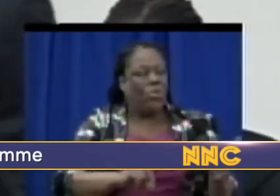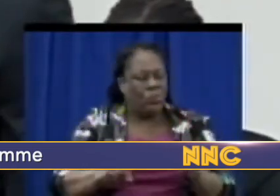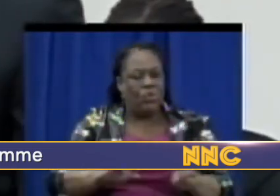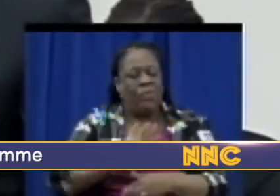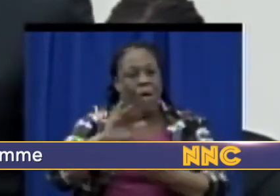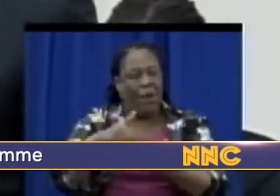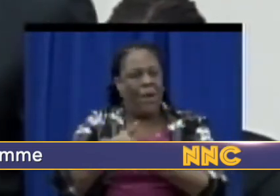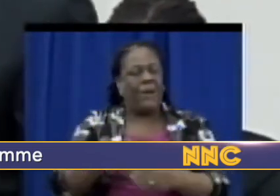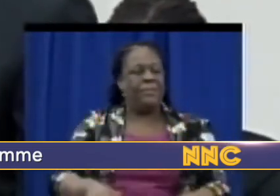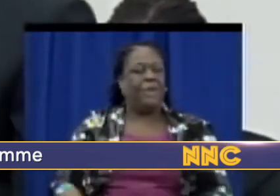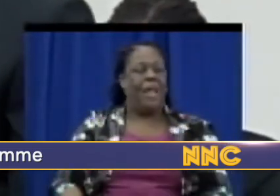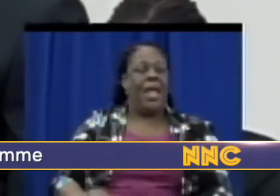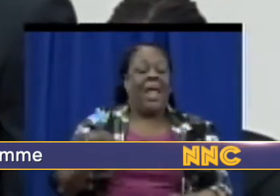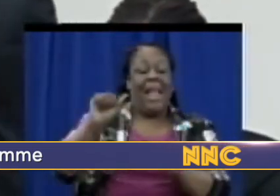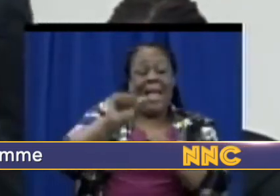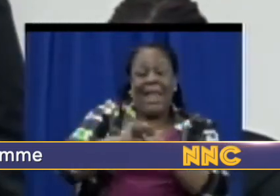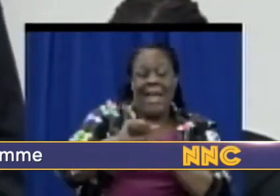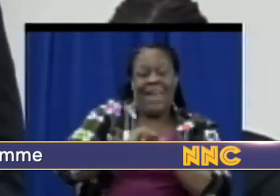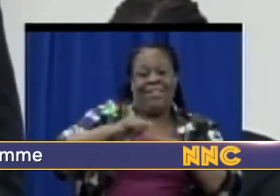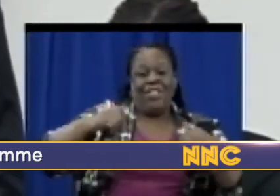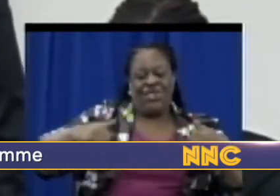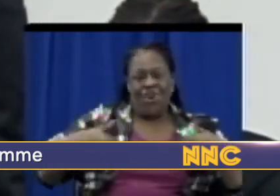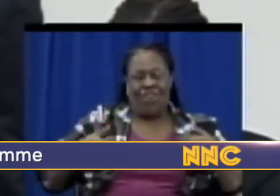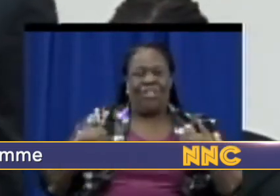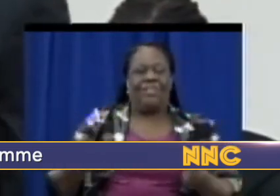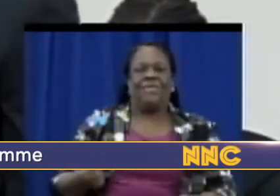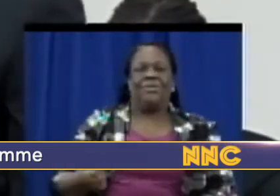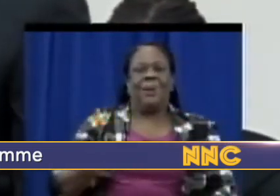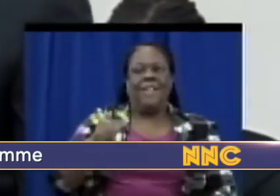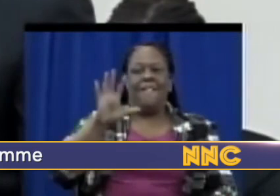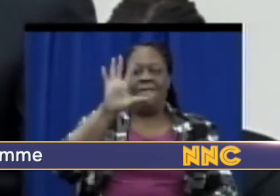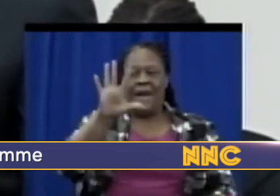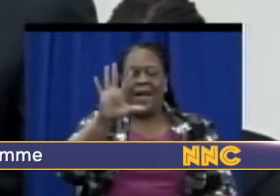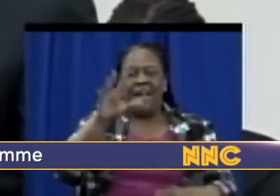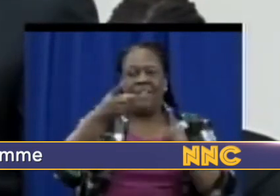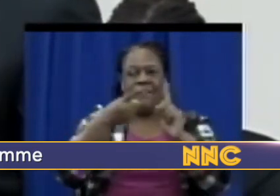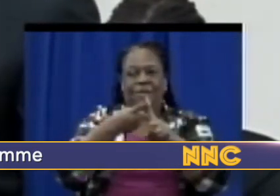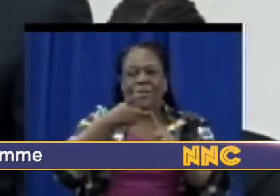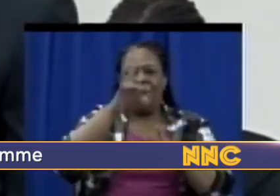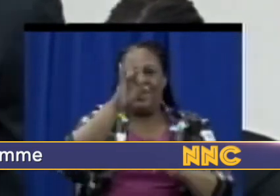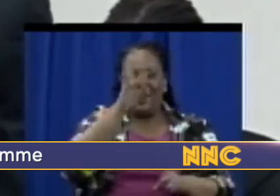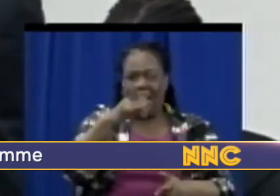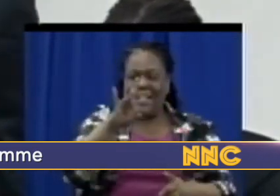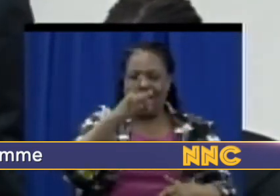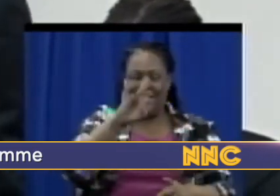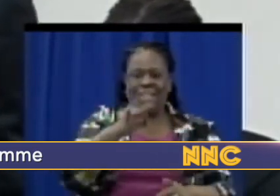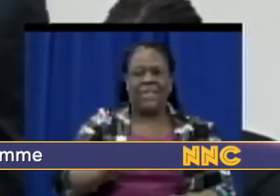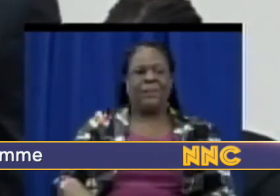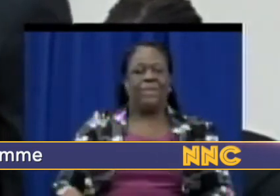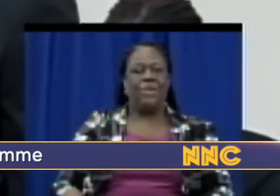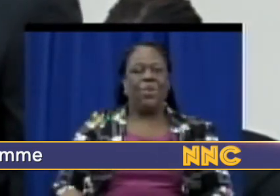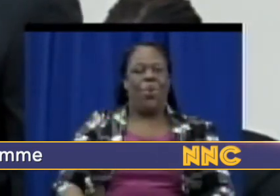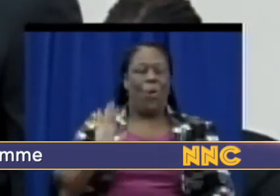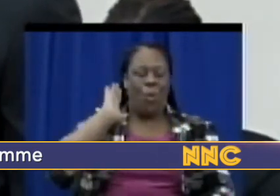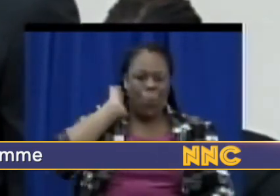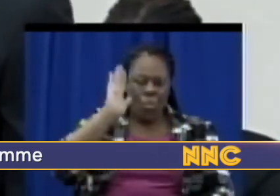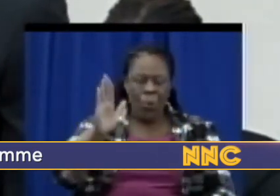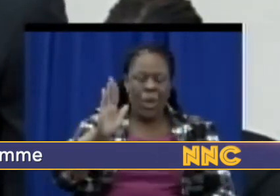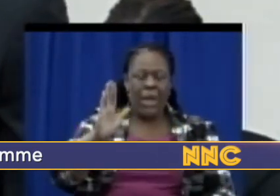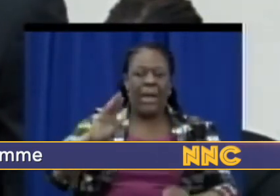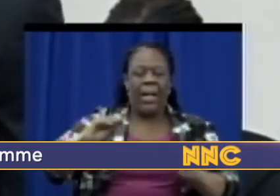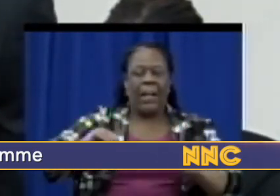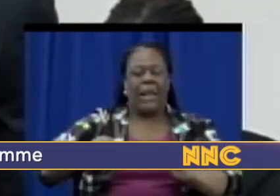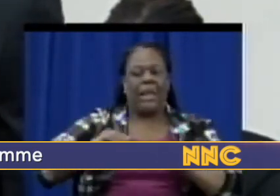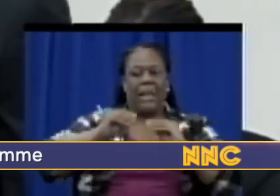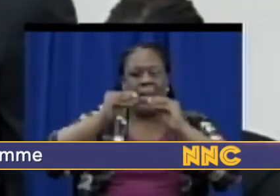Every young citizen, age 5 to 18, Madam Speaker, will be endowed with a